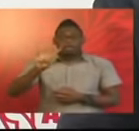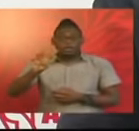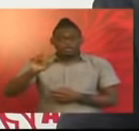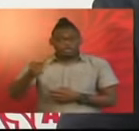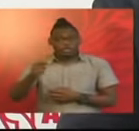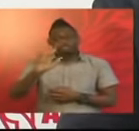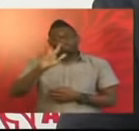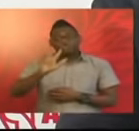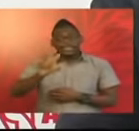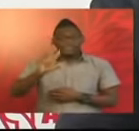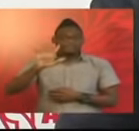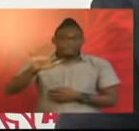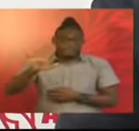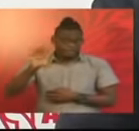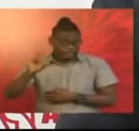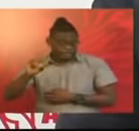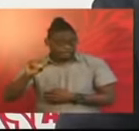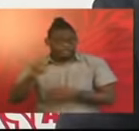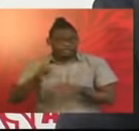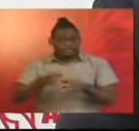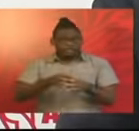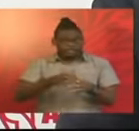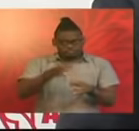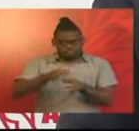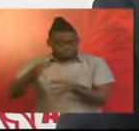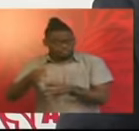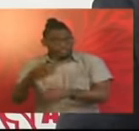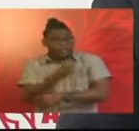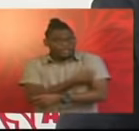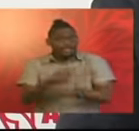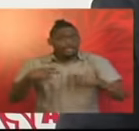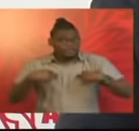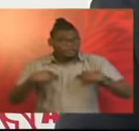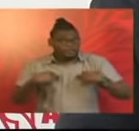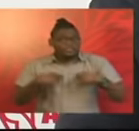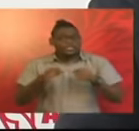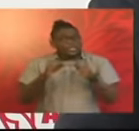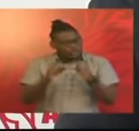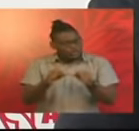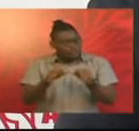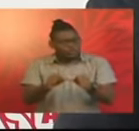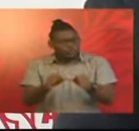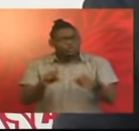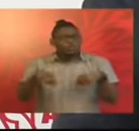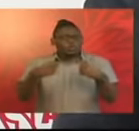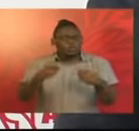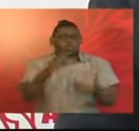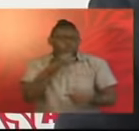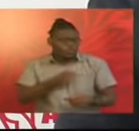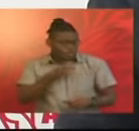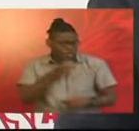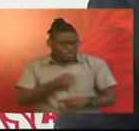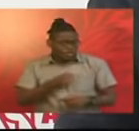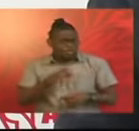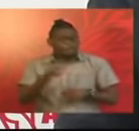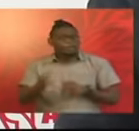154,350 doses. We continue with our premium elderly express experience, and to date at